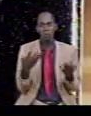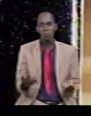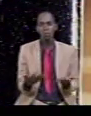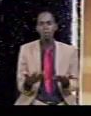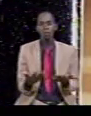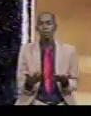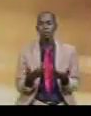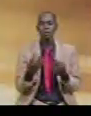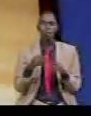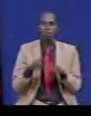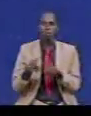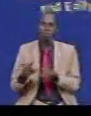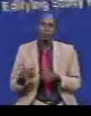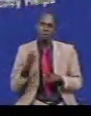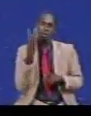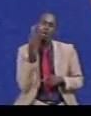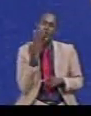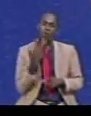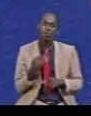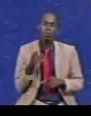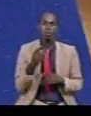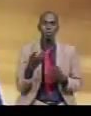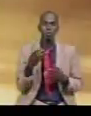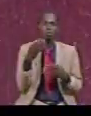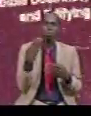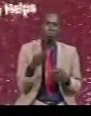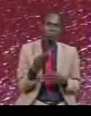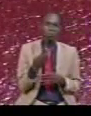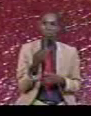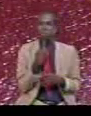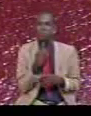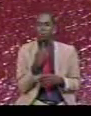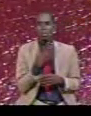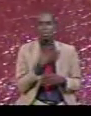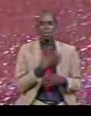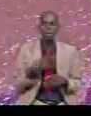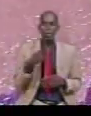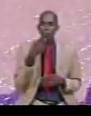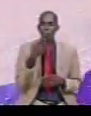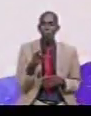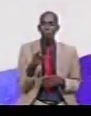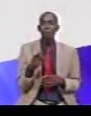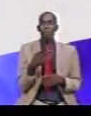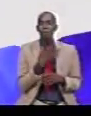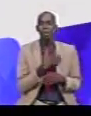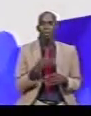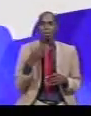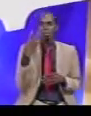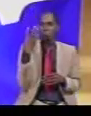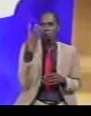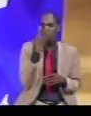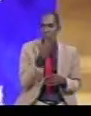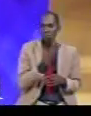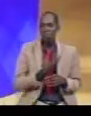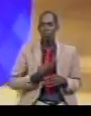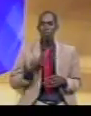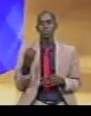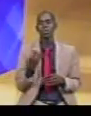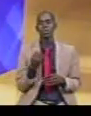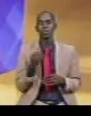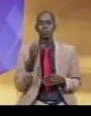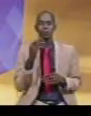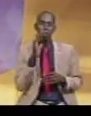choice colors of black, silver blue, and burgundy, as well as beautifully bound hardcover.